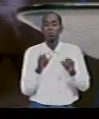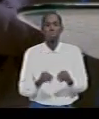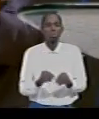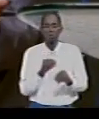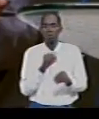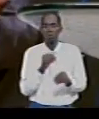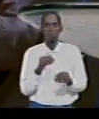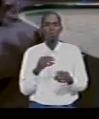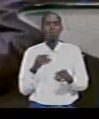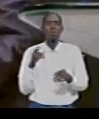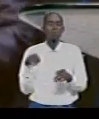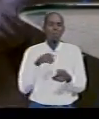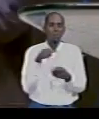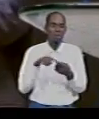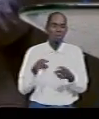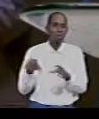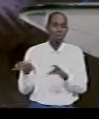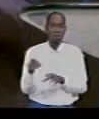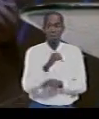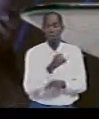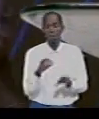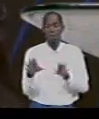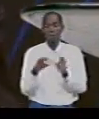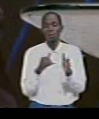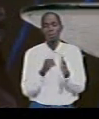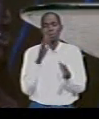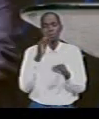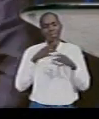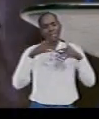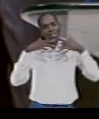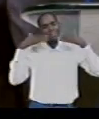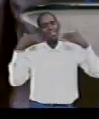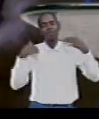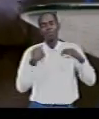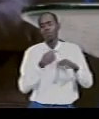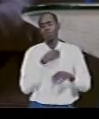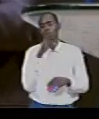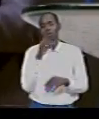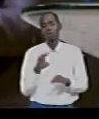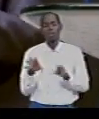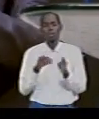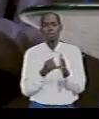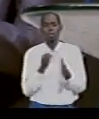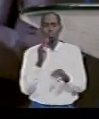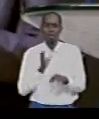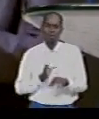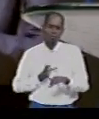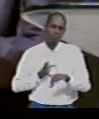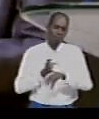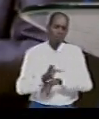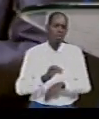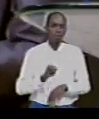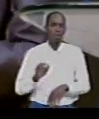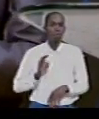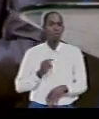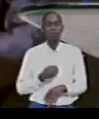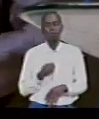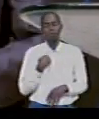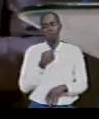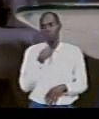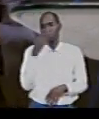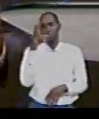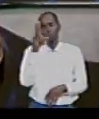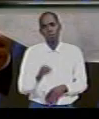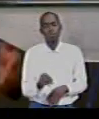we said no. They did it by pushing us, we said no. They did it by pulling us, we said